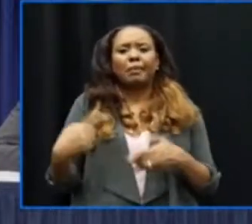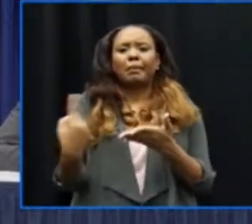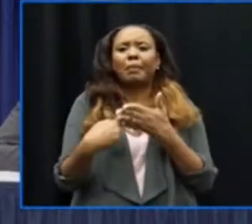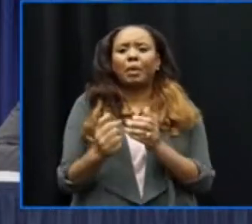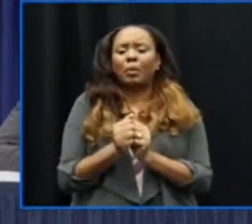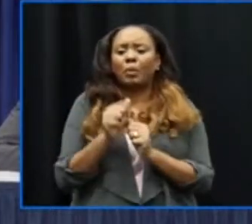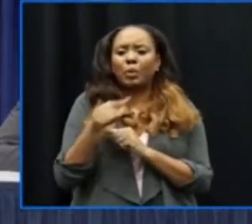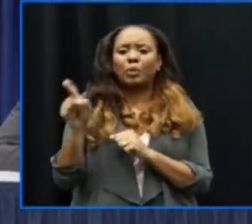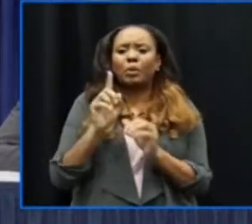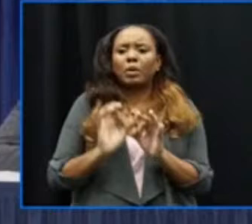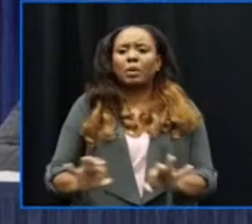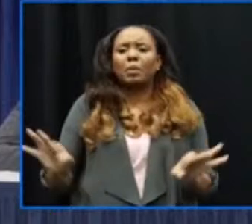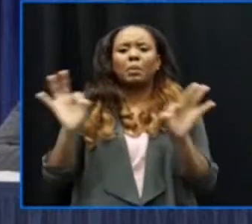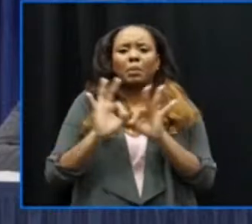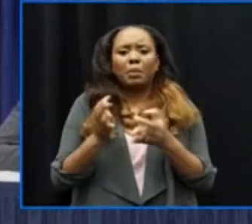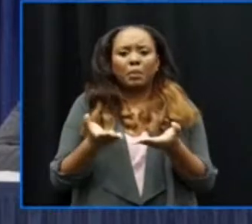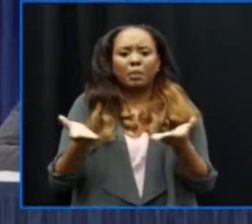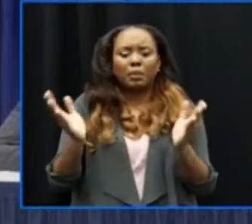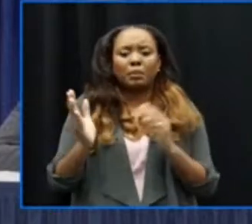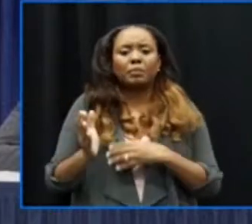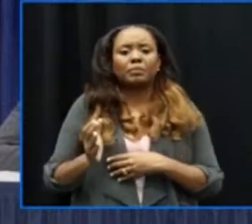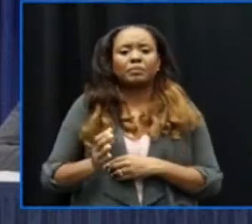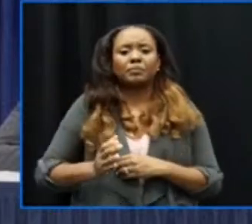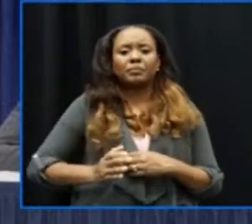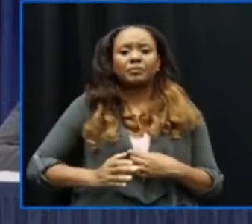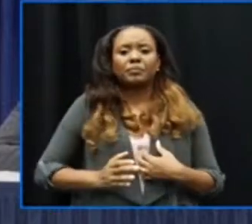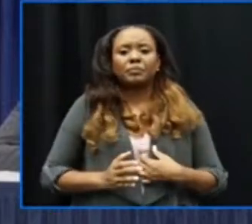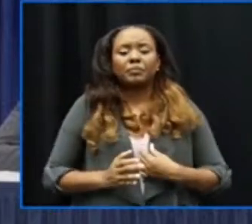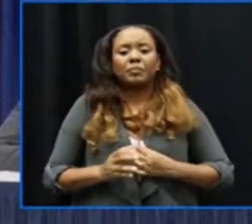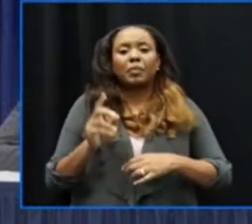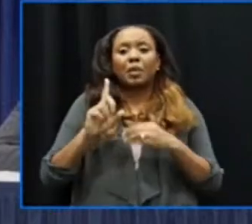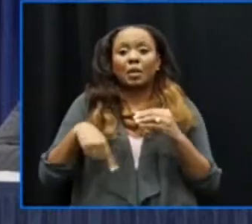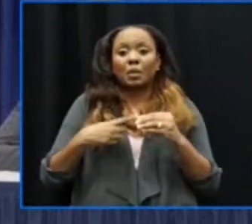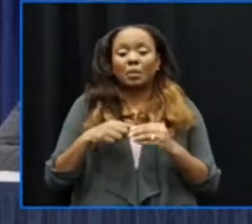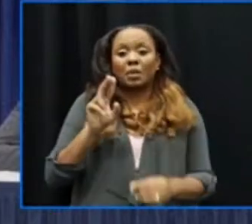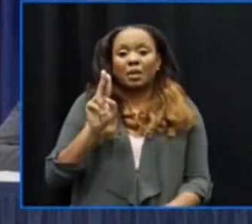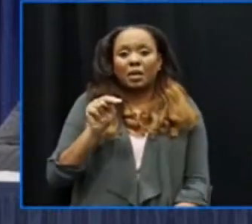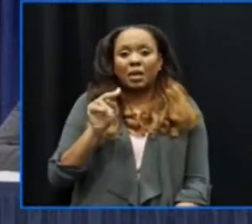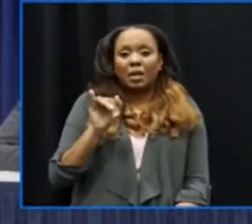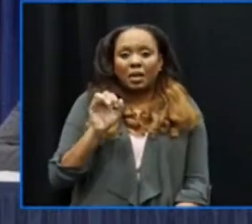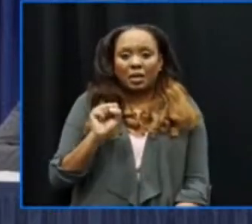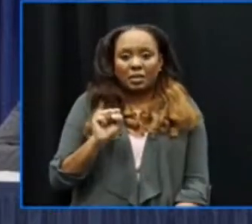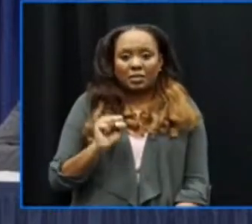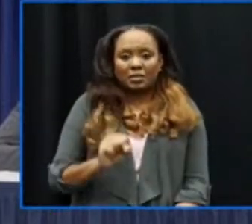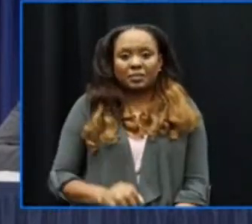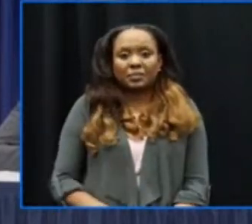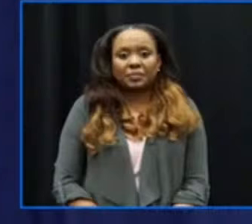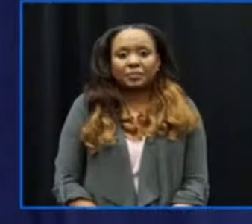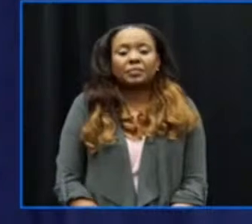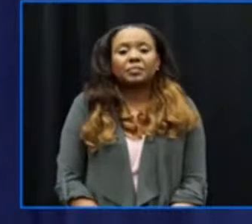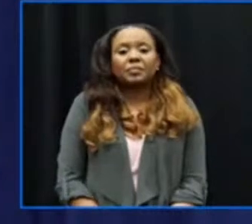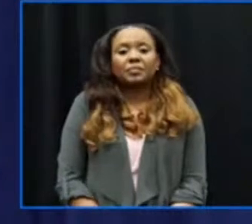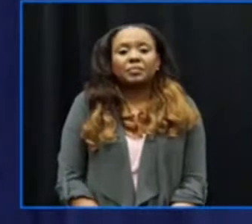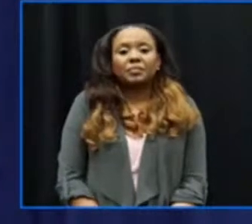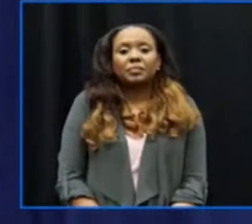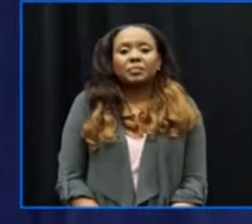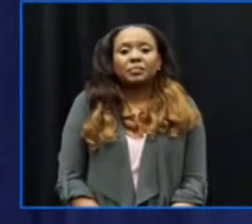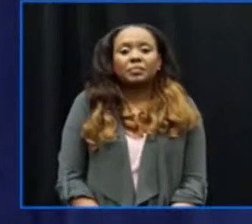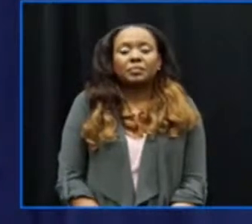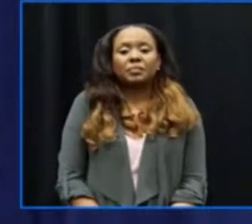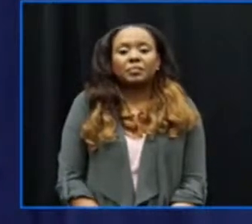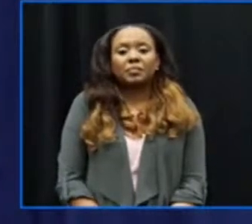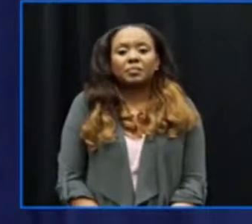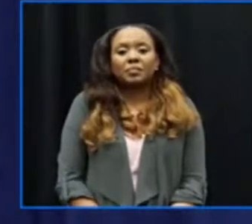most important institution we've come to know and love, the National Insurance Scheme. And the focus today is on the